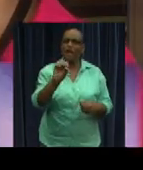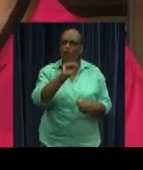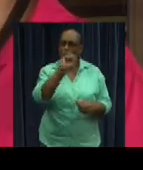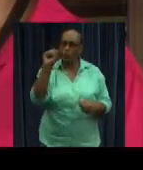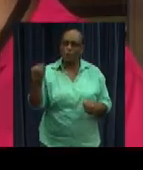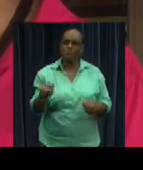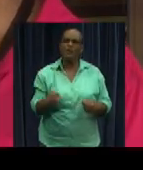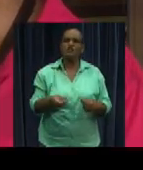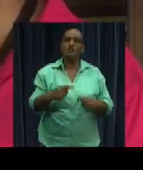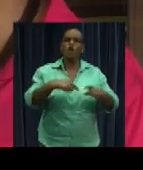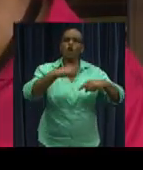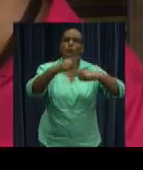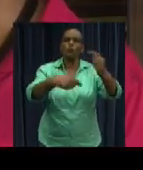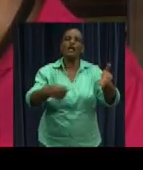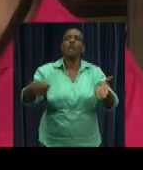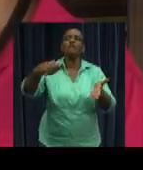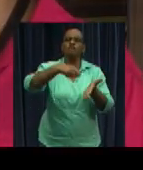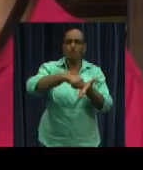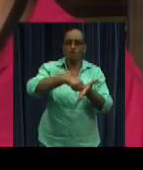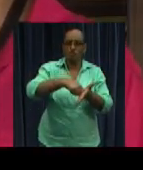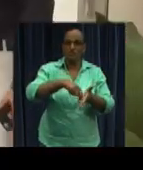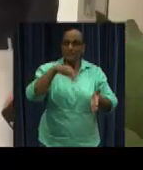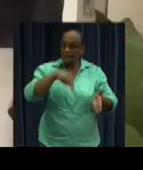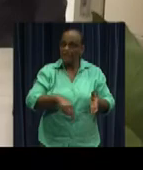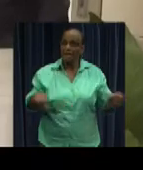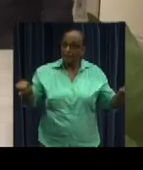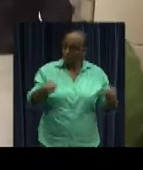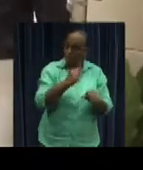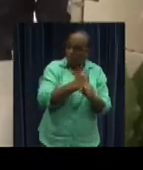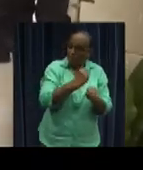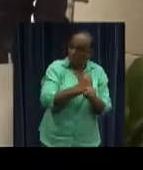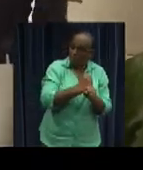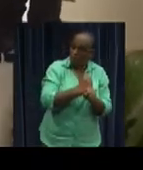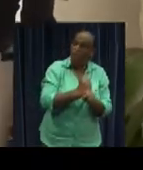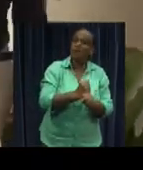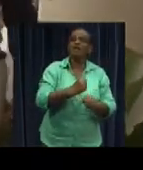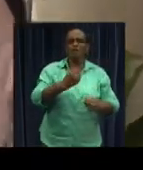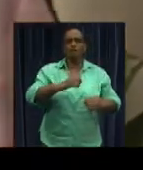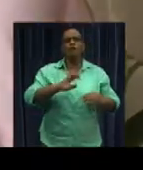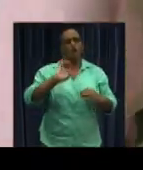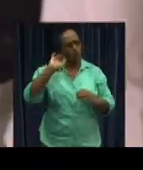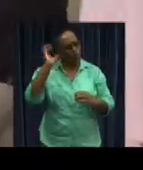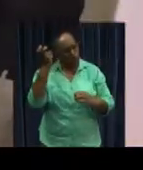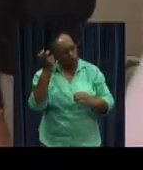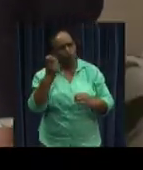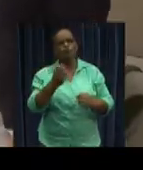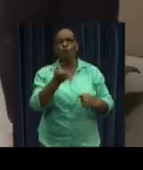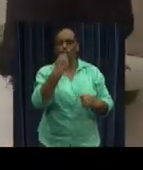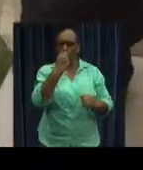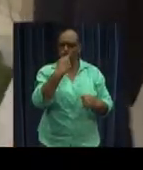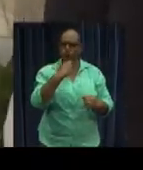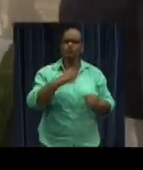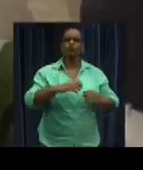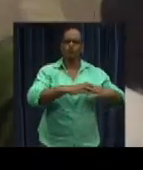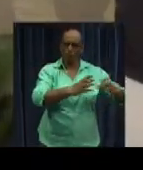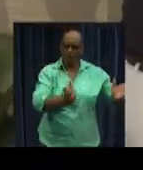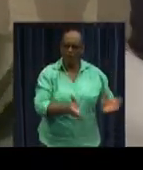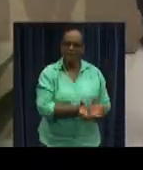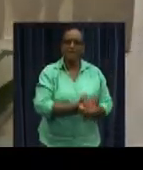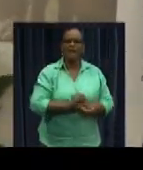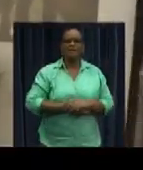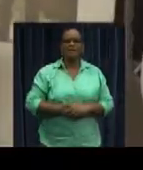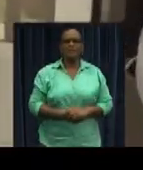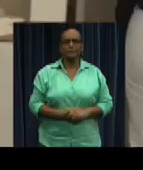is required. Yesterday, the delivery of a terrace for this building took place. This was a donation from